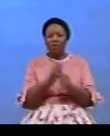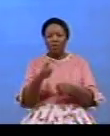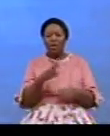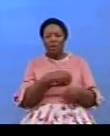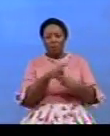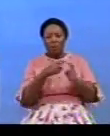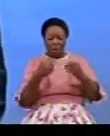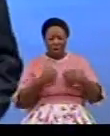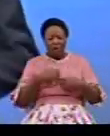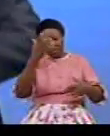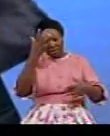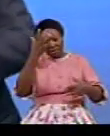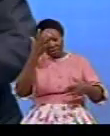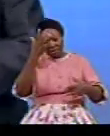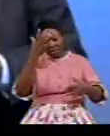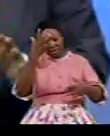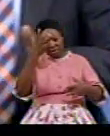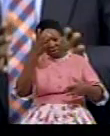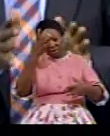they shall be